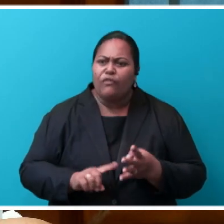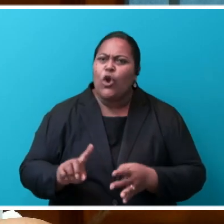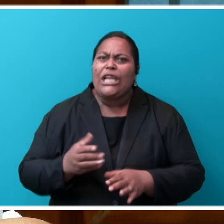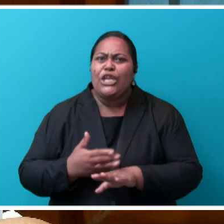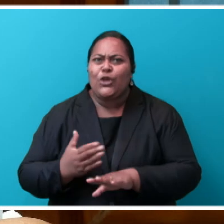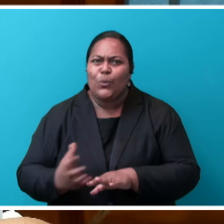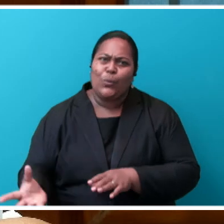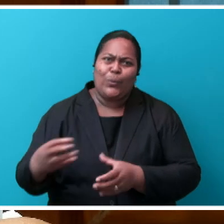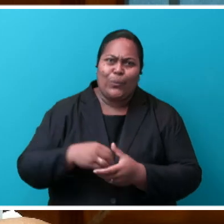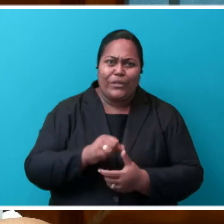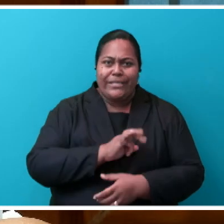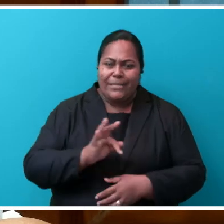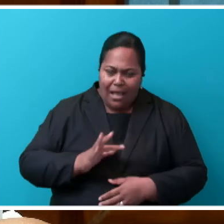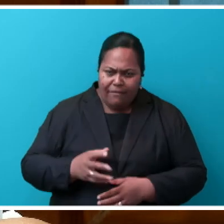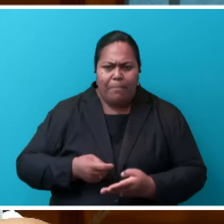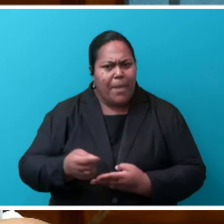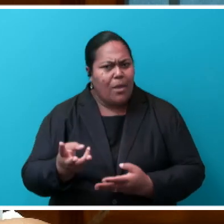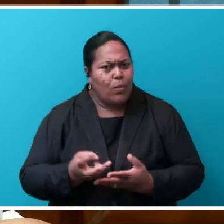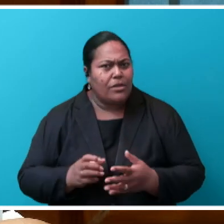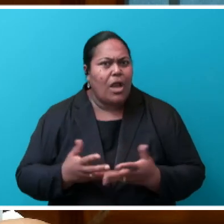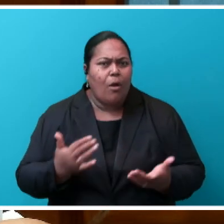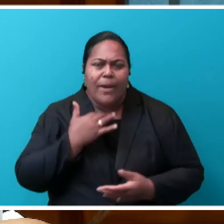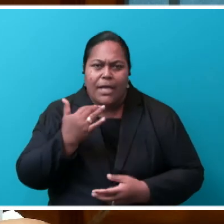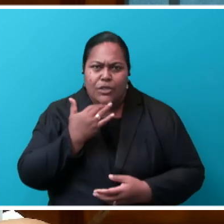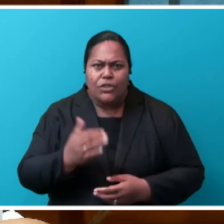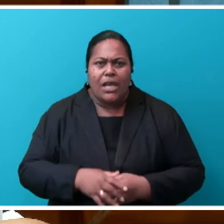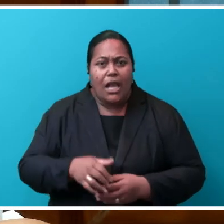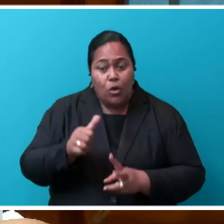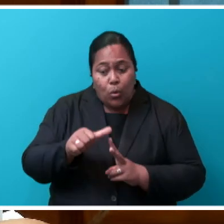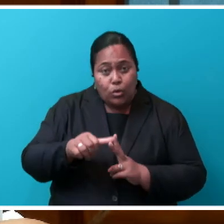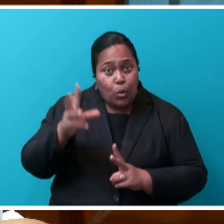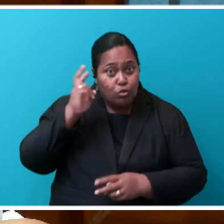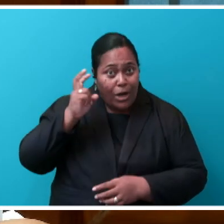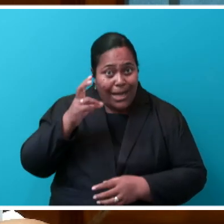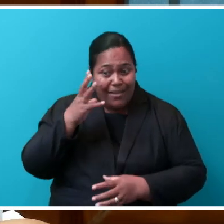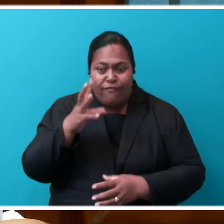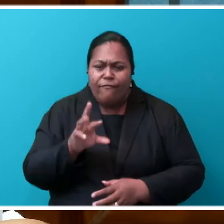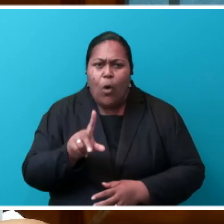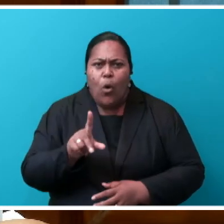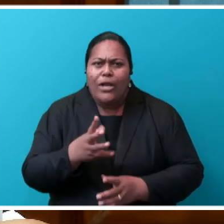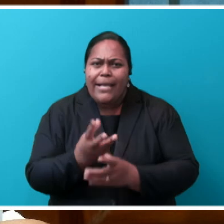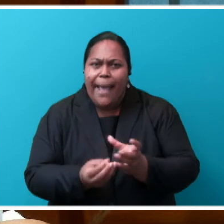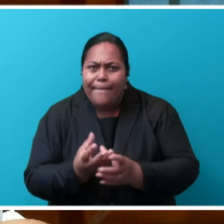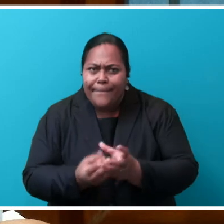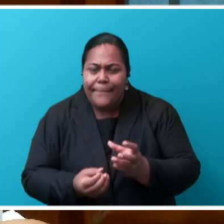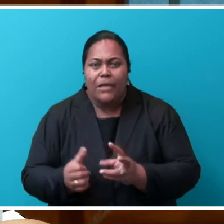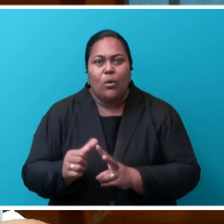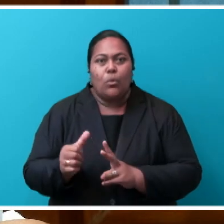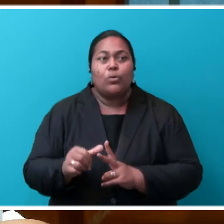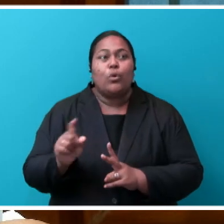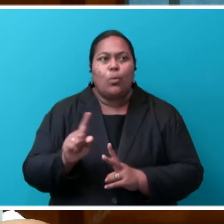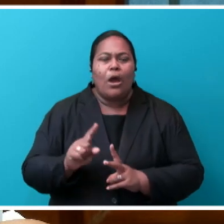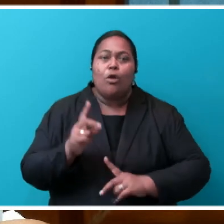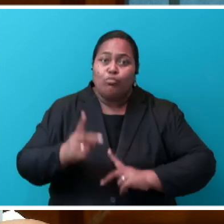Training to address identified skills gap. And finally, to enhance contract management practices reflecting